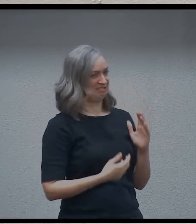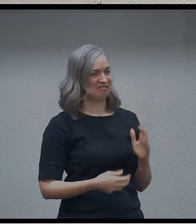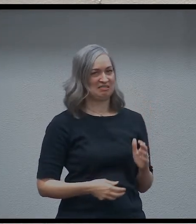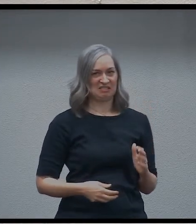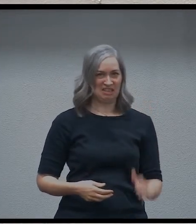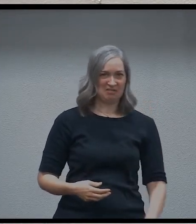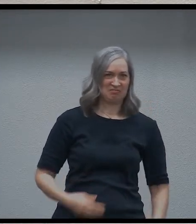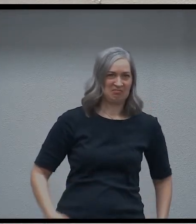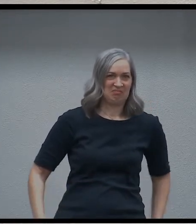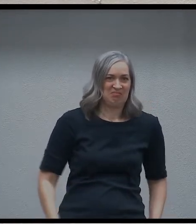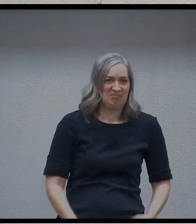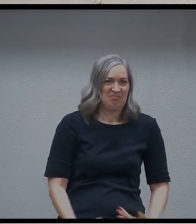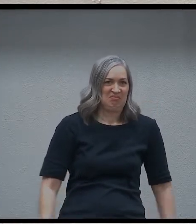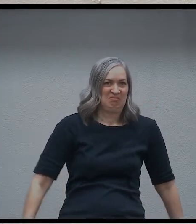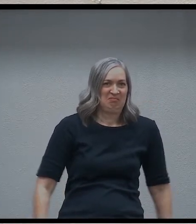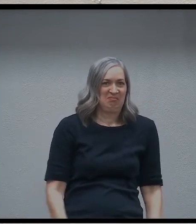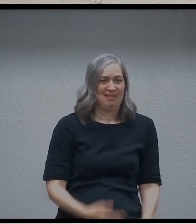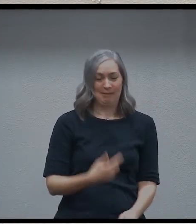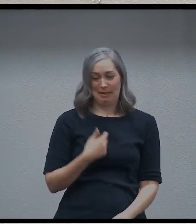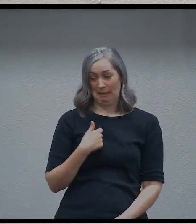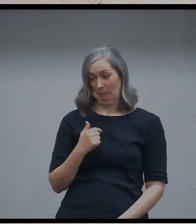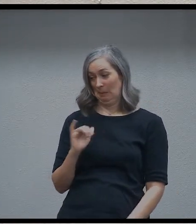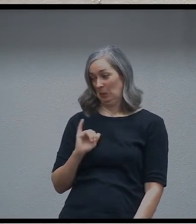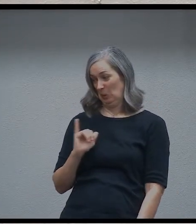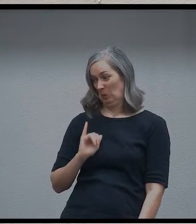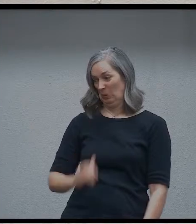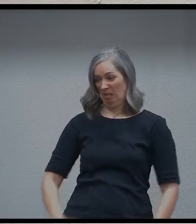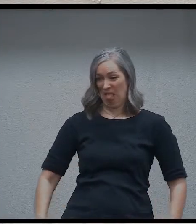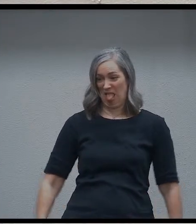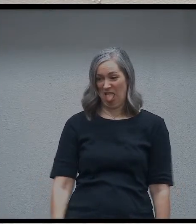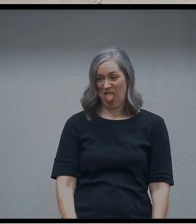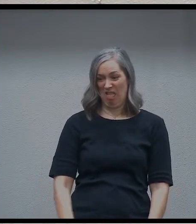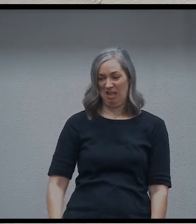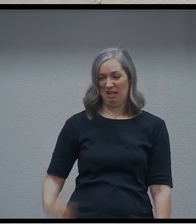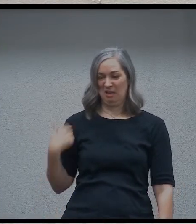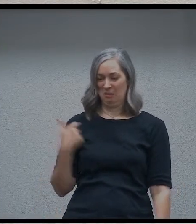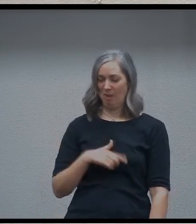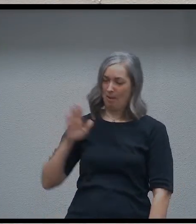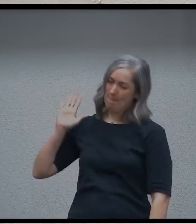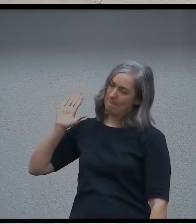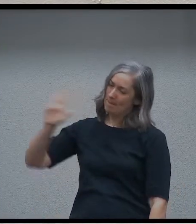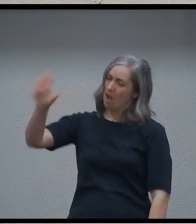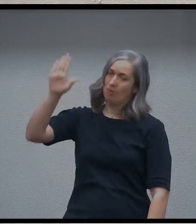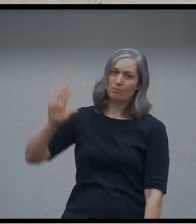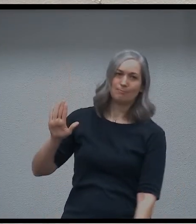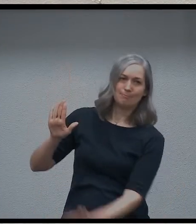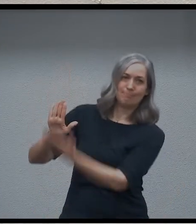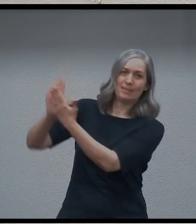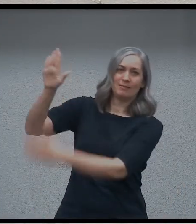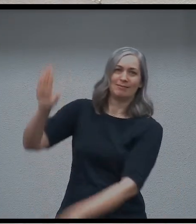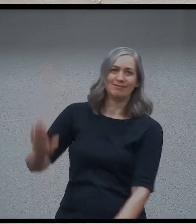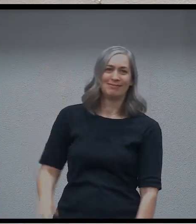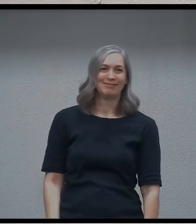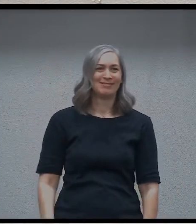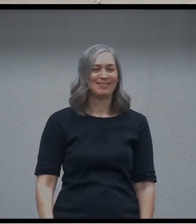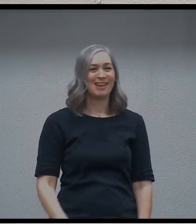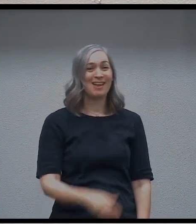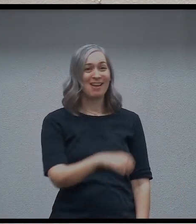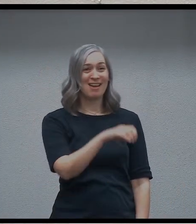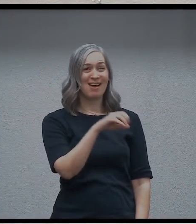like very good. And we did like a simple high five. It was really great, guys. It was so great. And then another